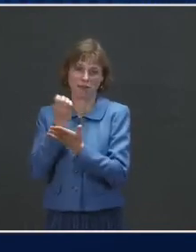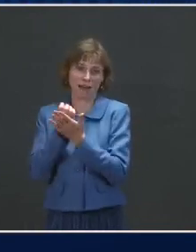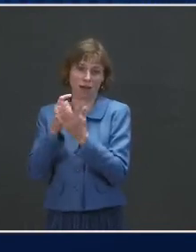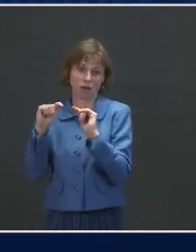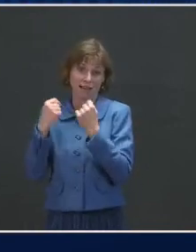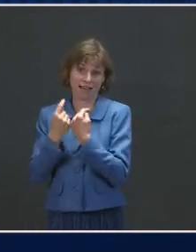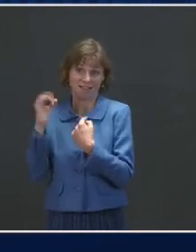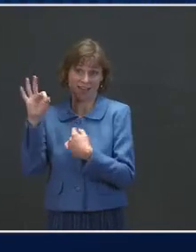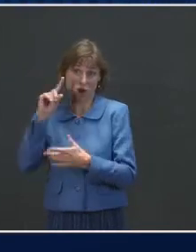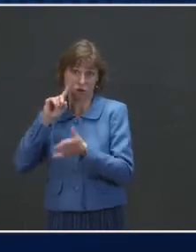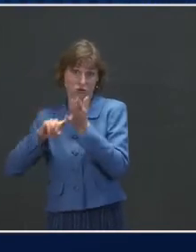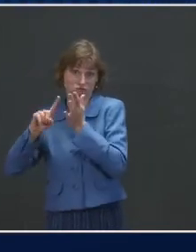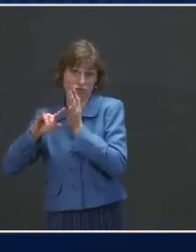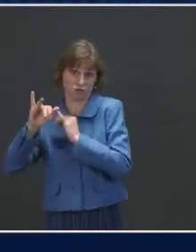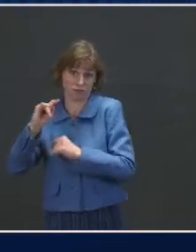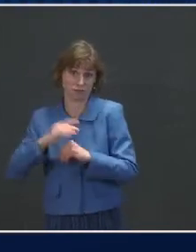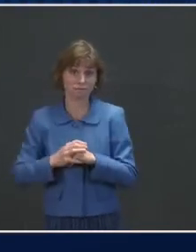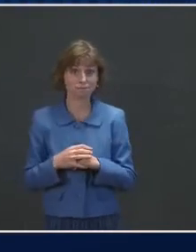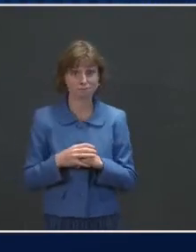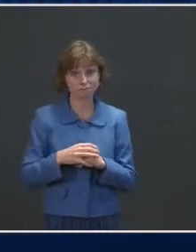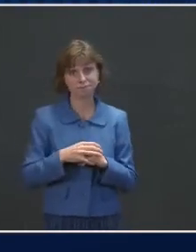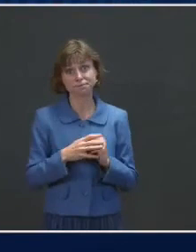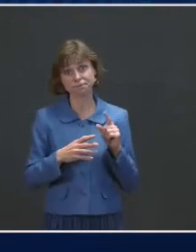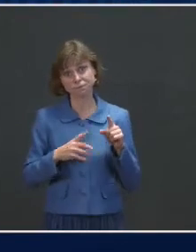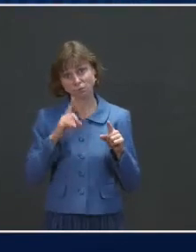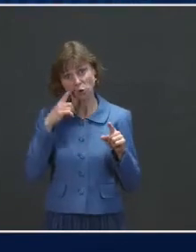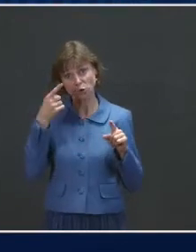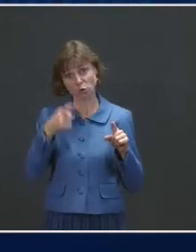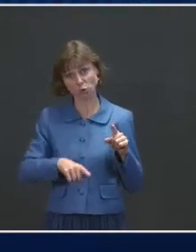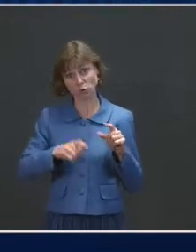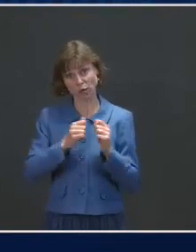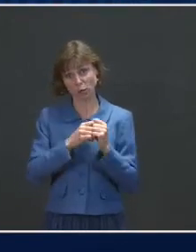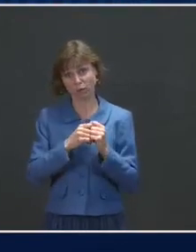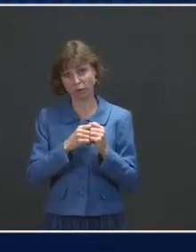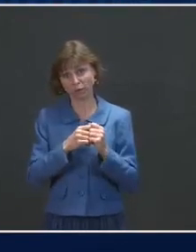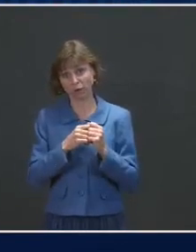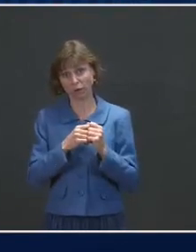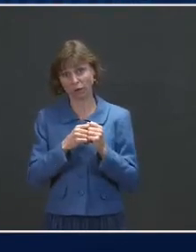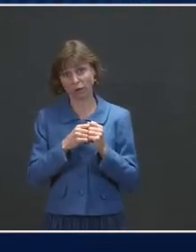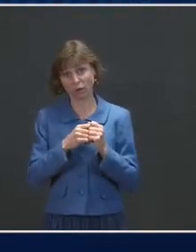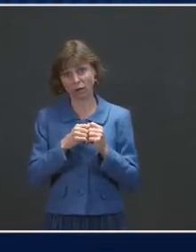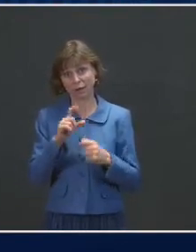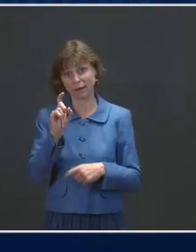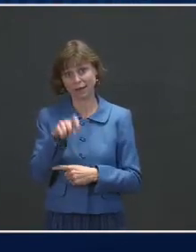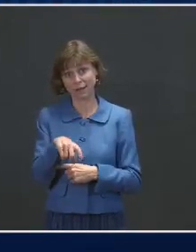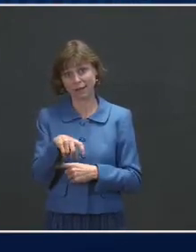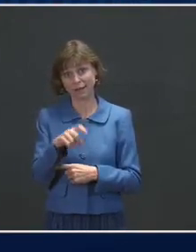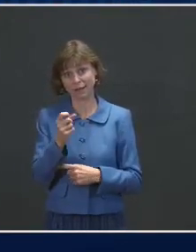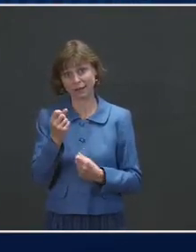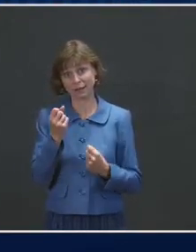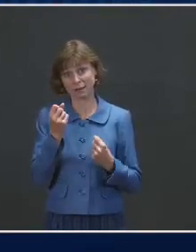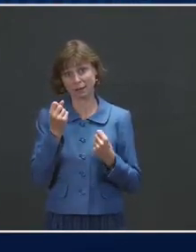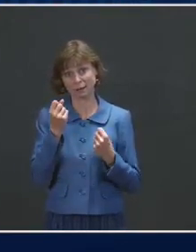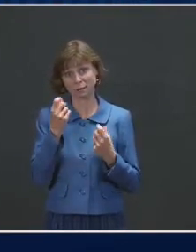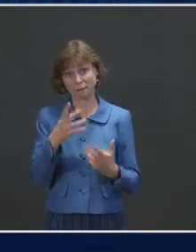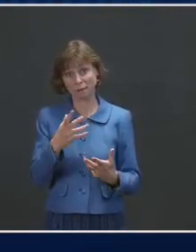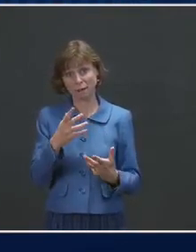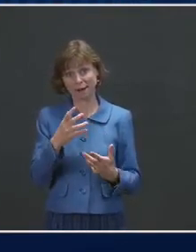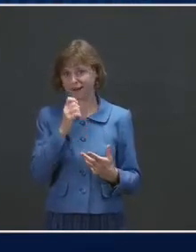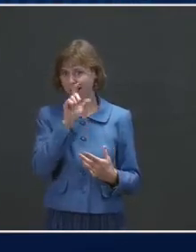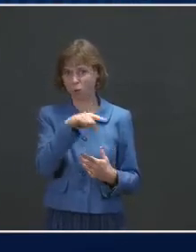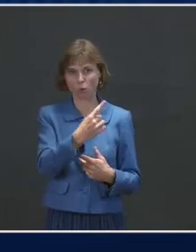looking at all. As a corollary to it, do you agree with the need that many on the Hill, and not just Democrats, are expressing that there ought to